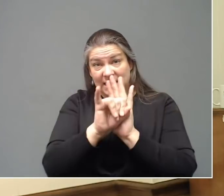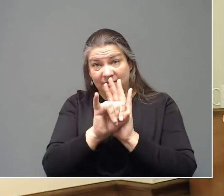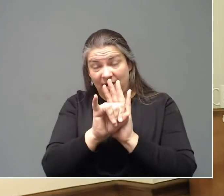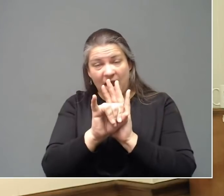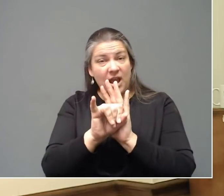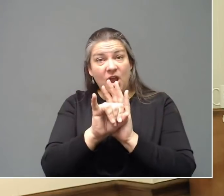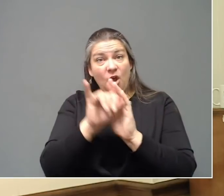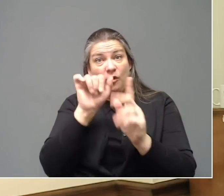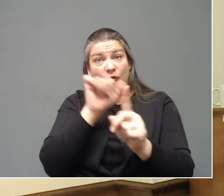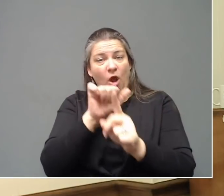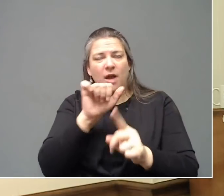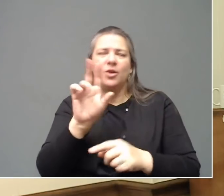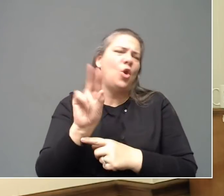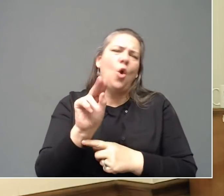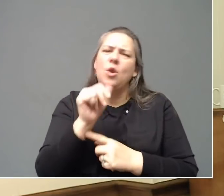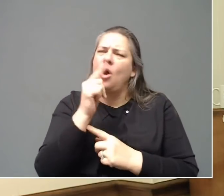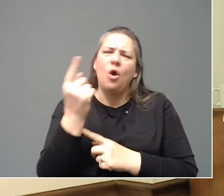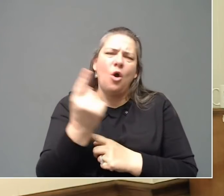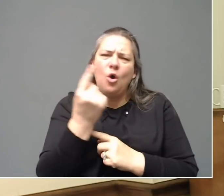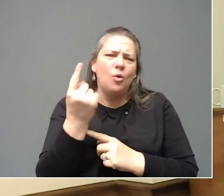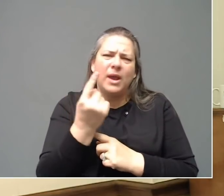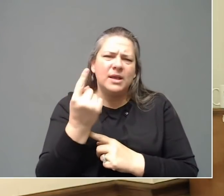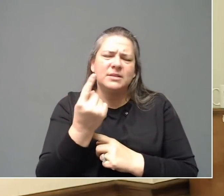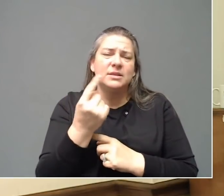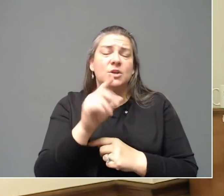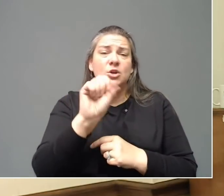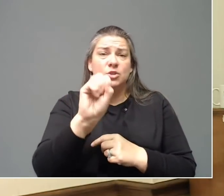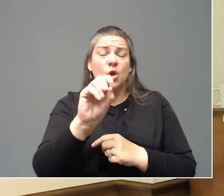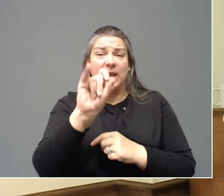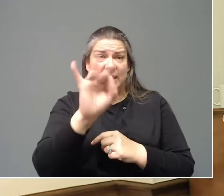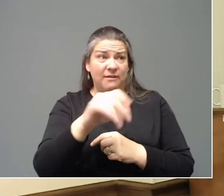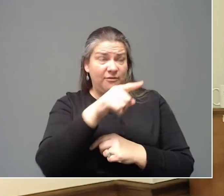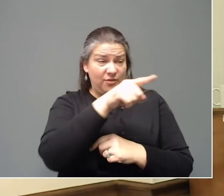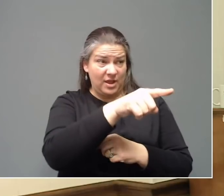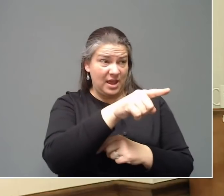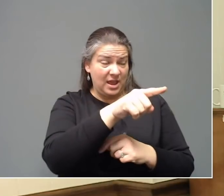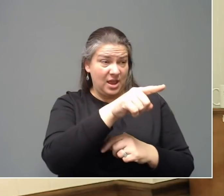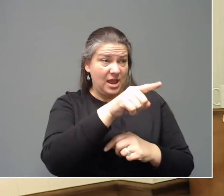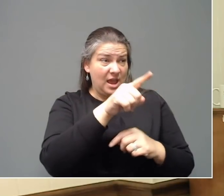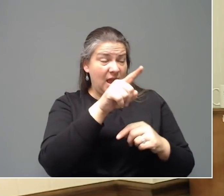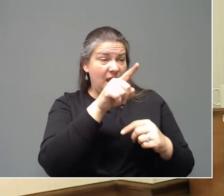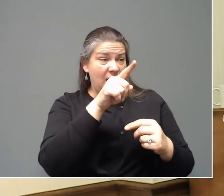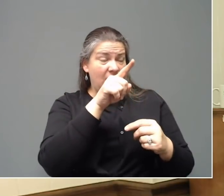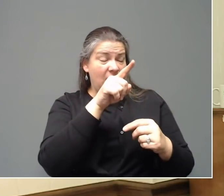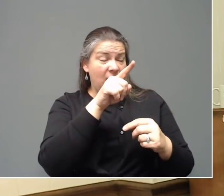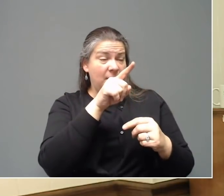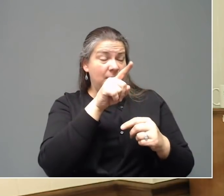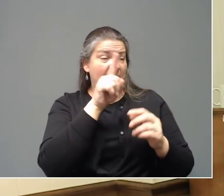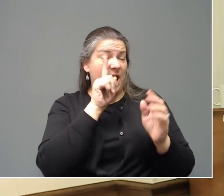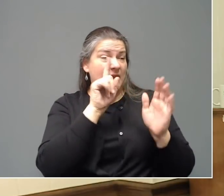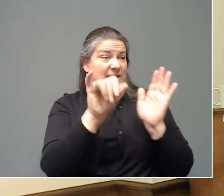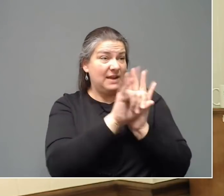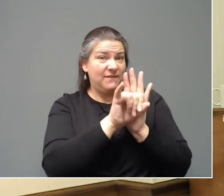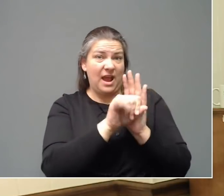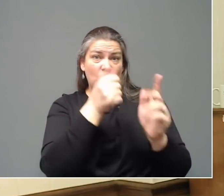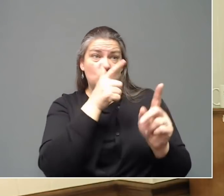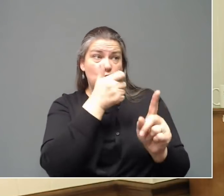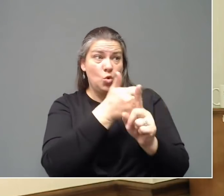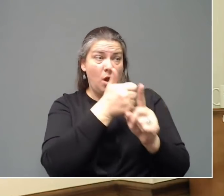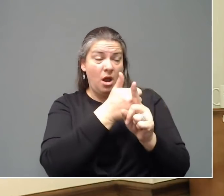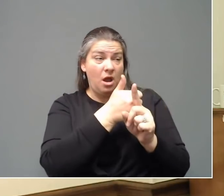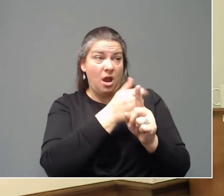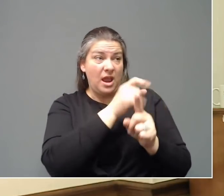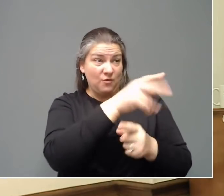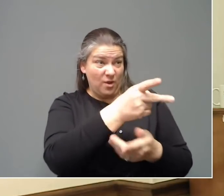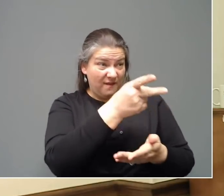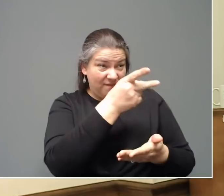claimants are given the opportunity, if they fail the automated identification process, which is very stringent. And so we know